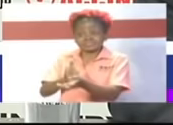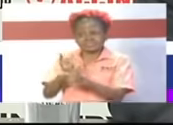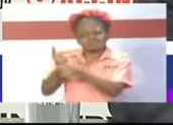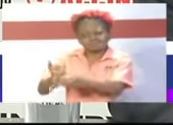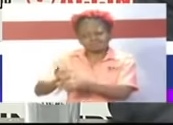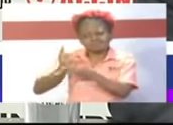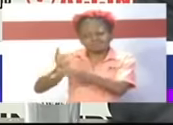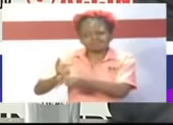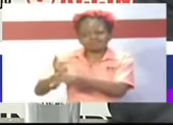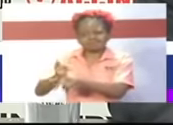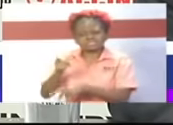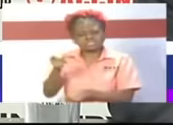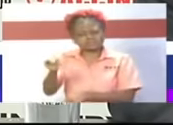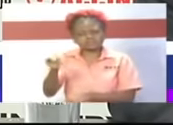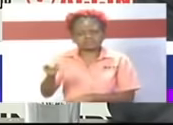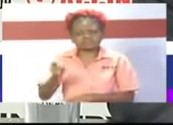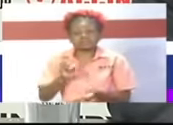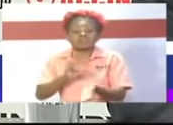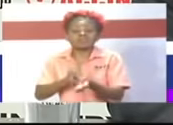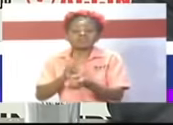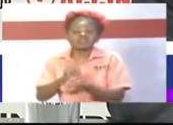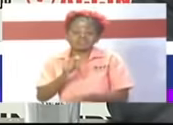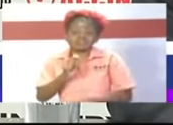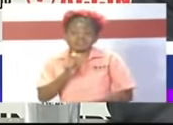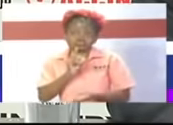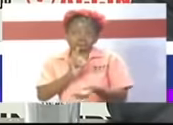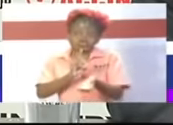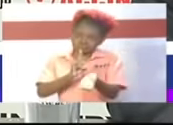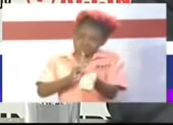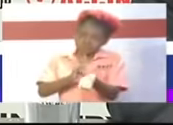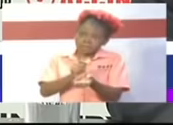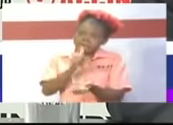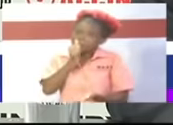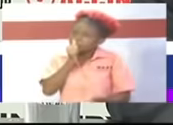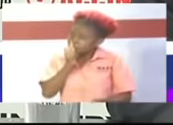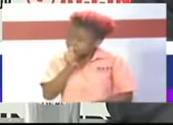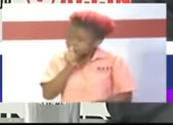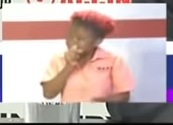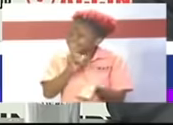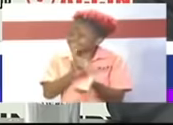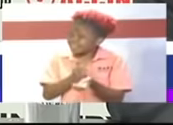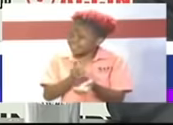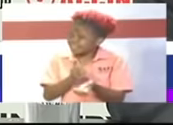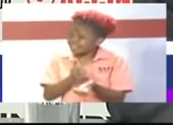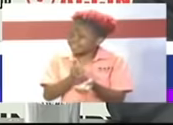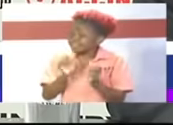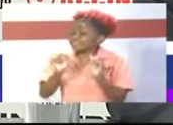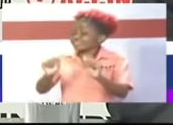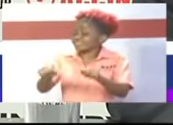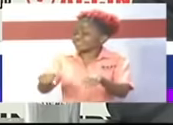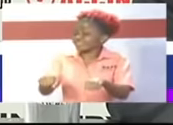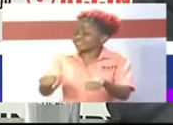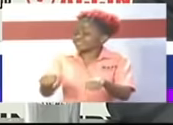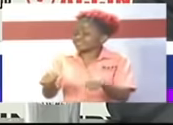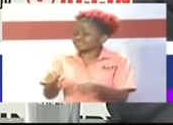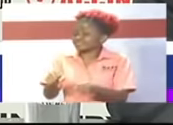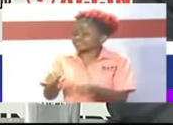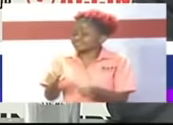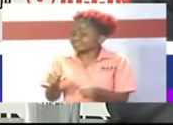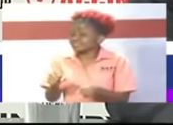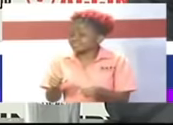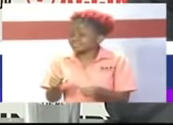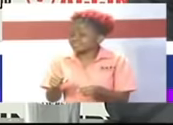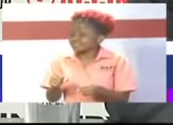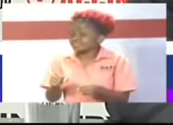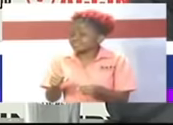provide a referral letter indicating the treatment and the suitability for your additional dose of vaccination, and that can be presented at the vaccine